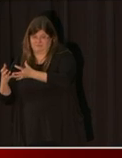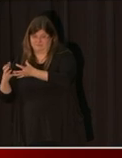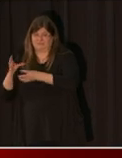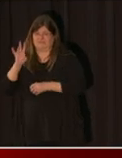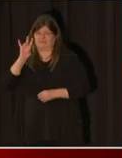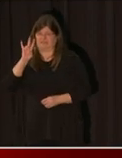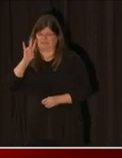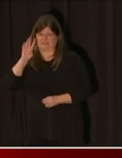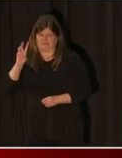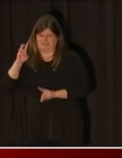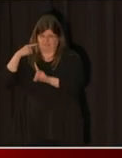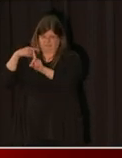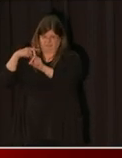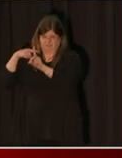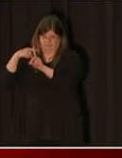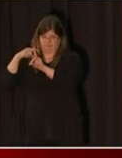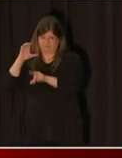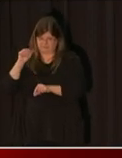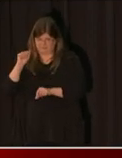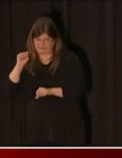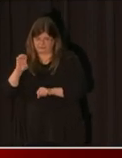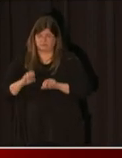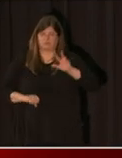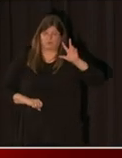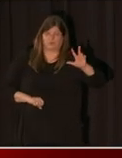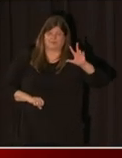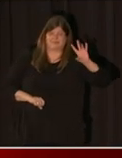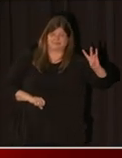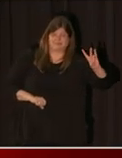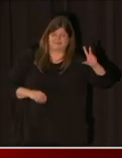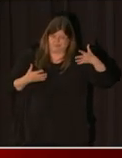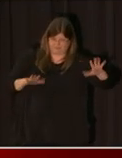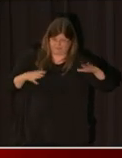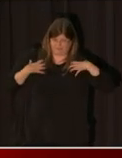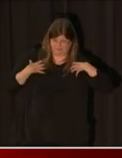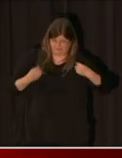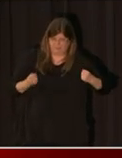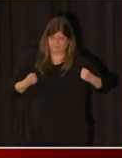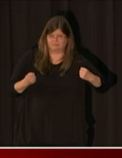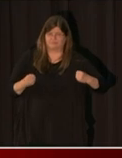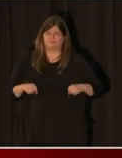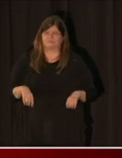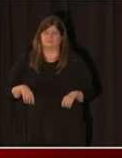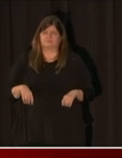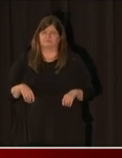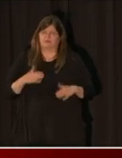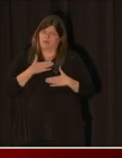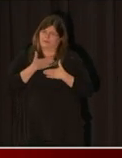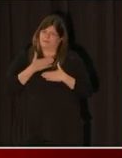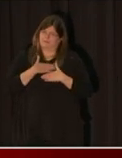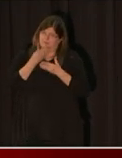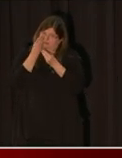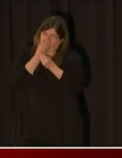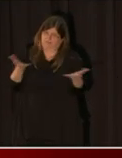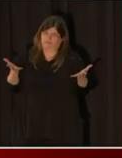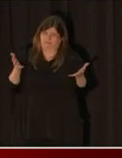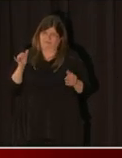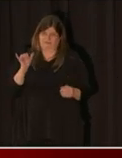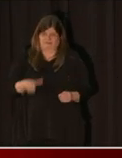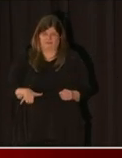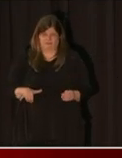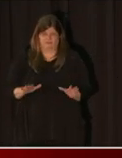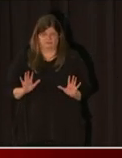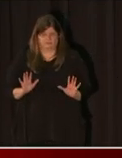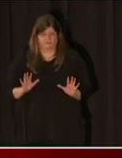37 recovered. So we're certainly happy to also note that and the chief can talk about this,